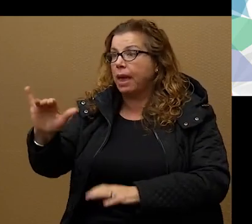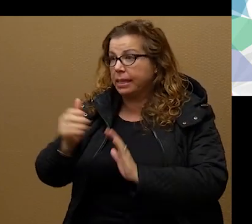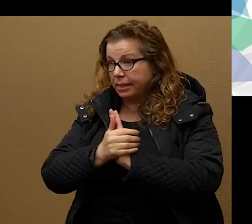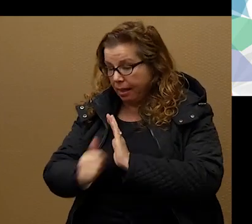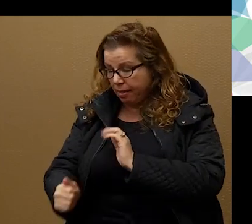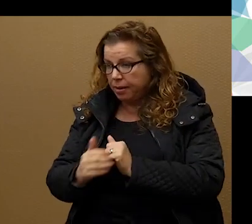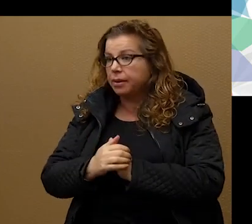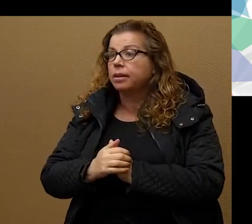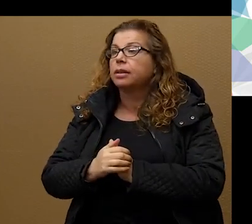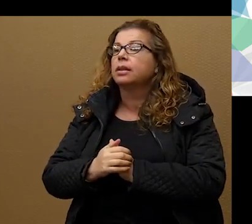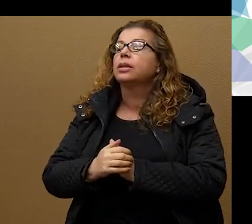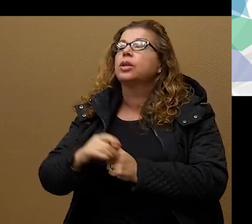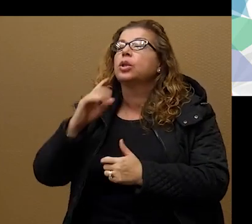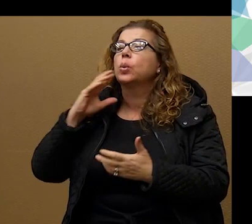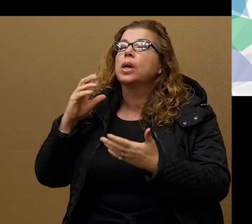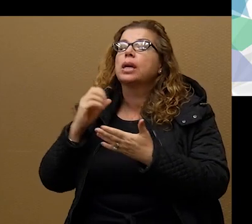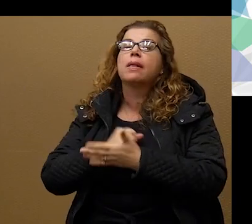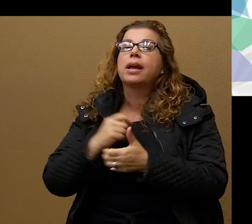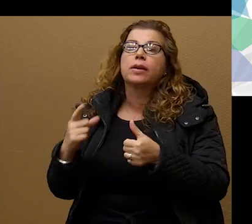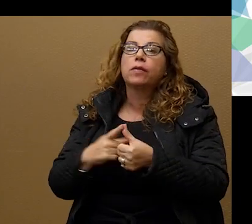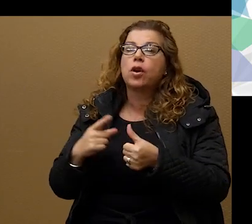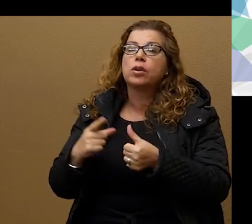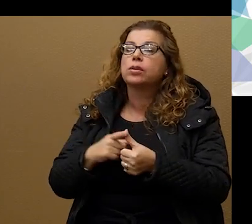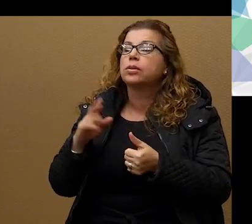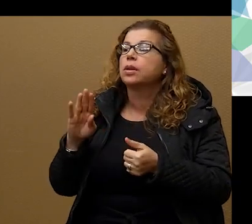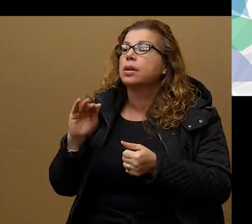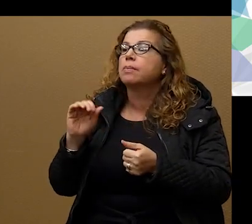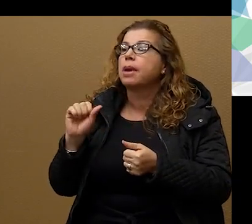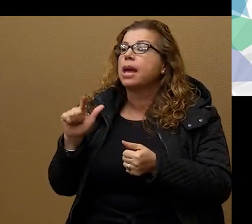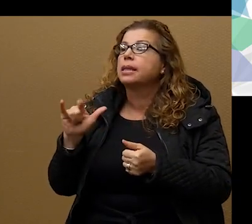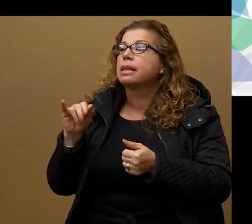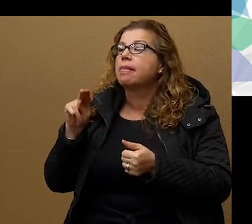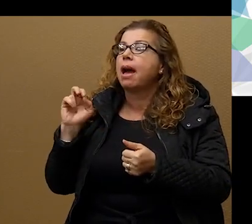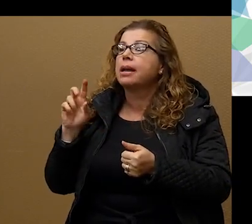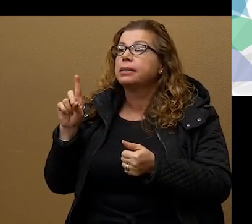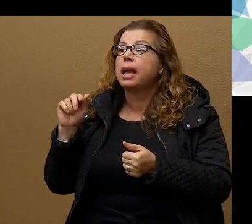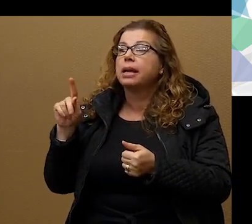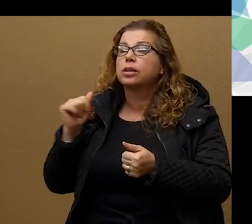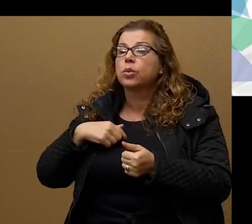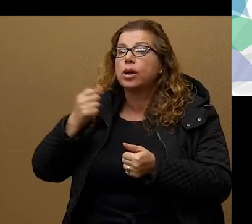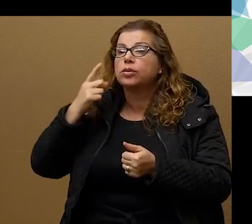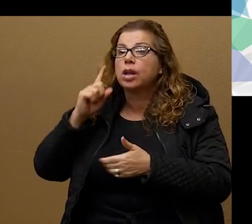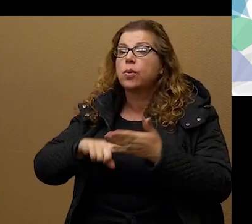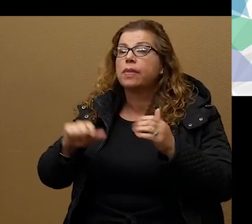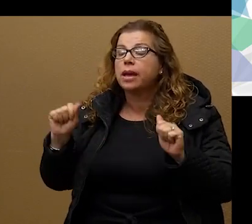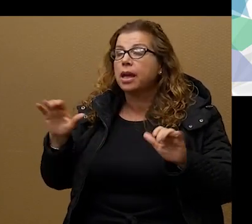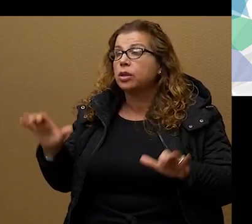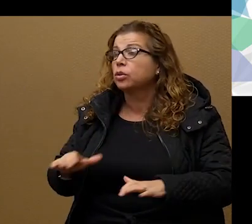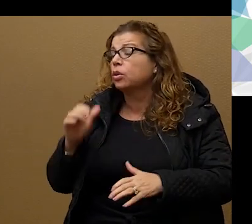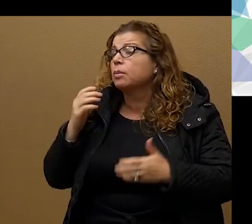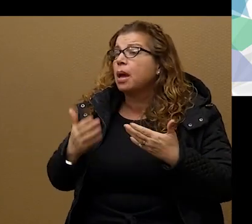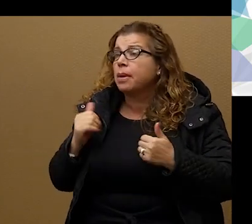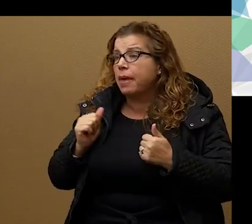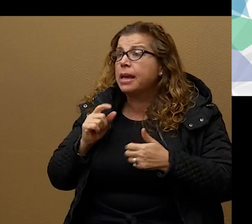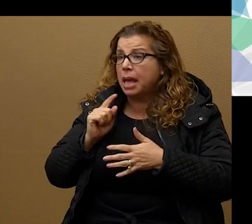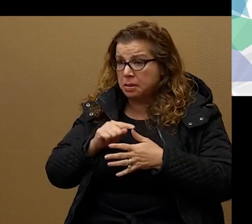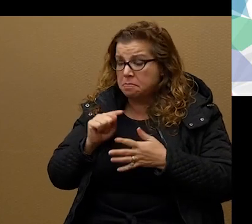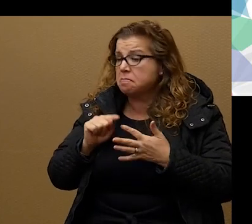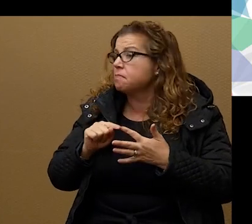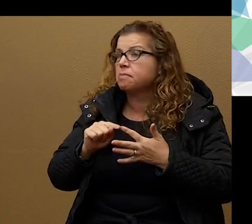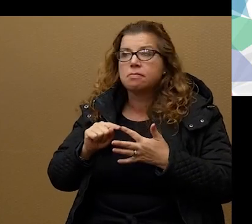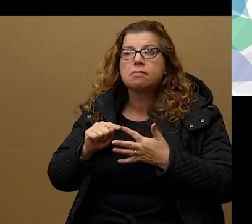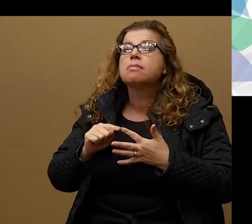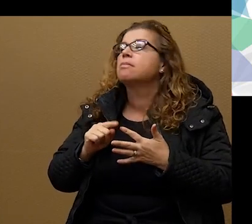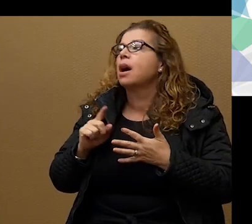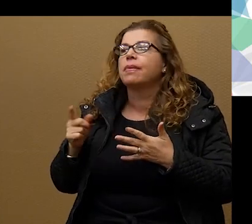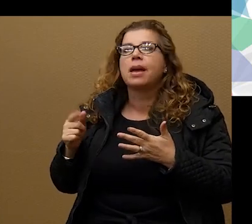You collect baseline data to understand what they can do. Maybe they could do steps 1 and 2, but they can't do steps